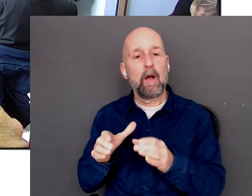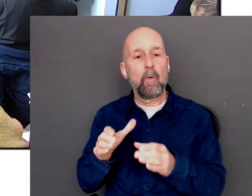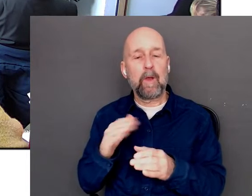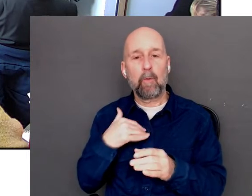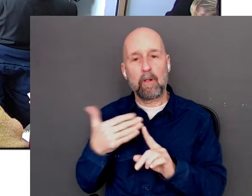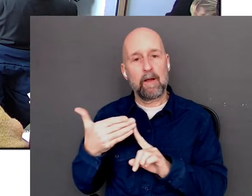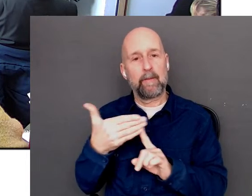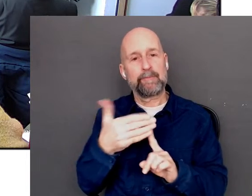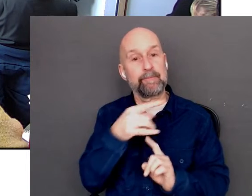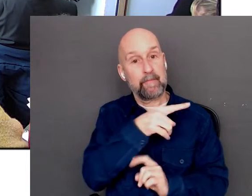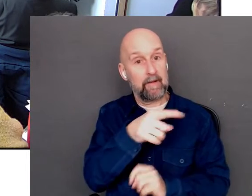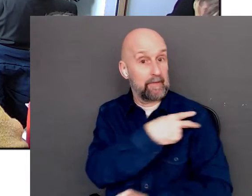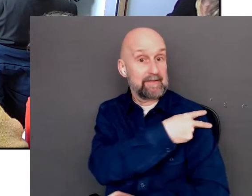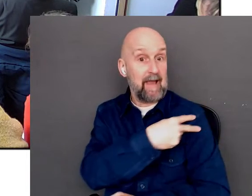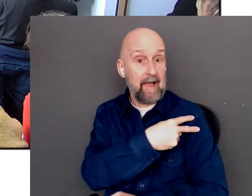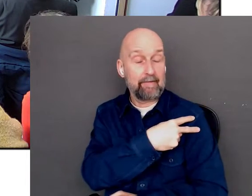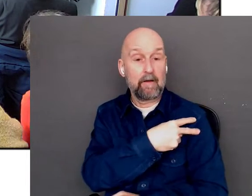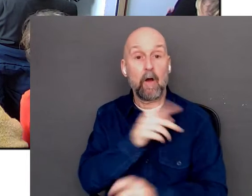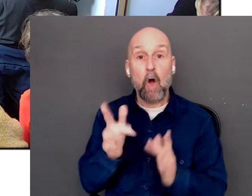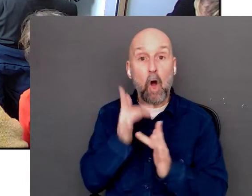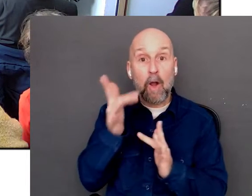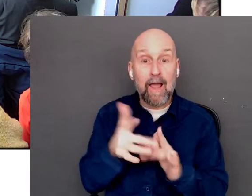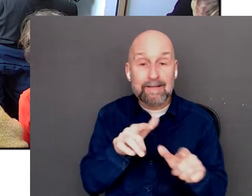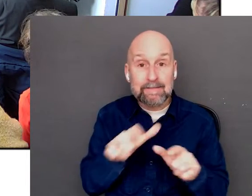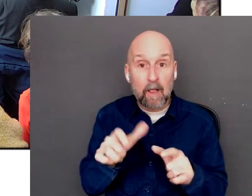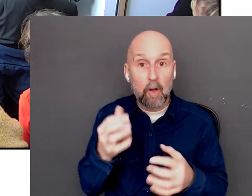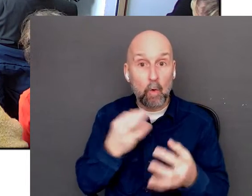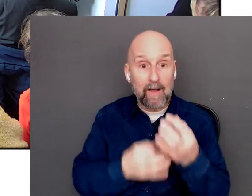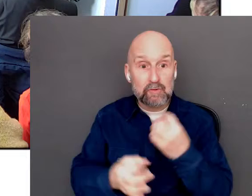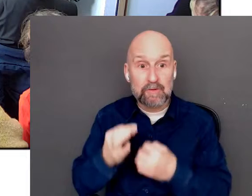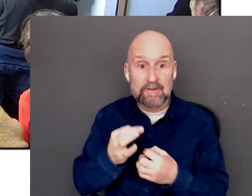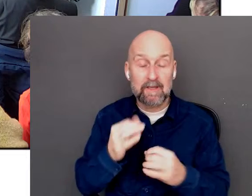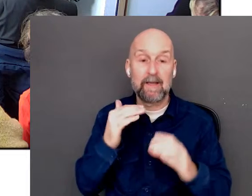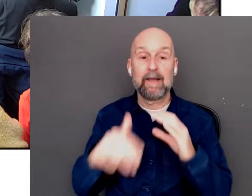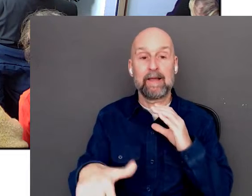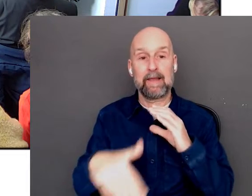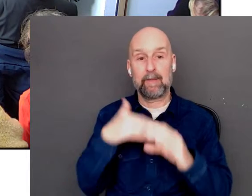staff. If you're online and you still have questions, you can email